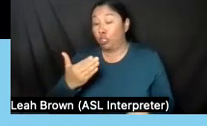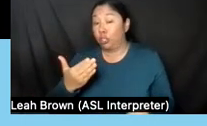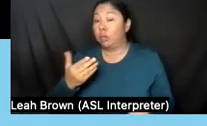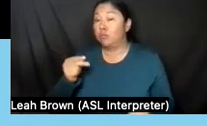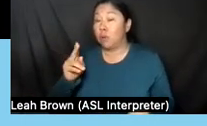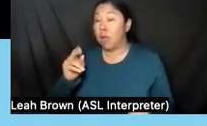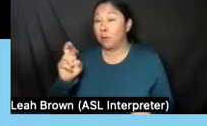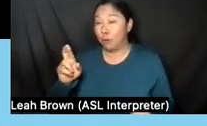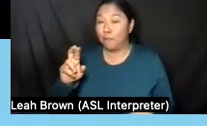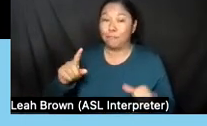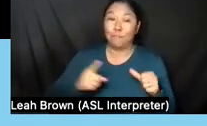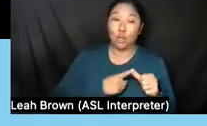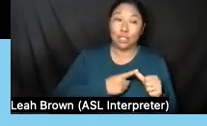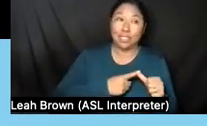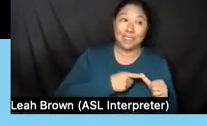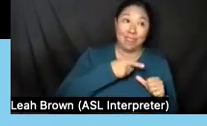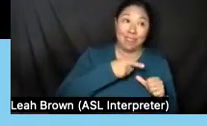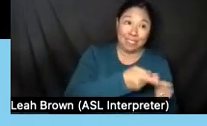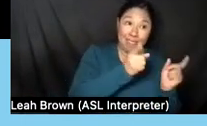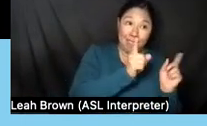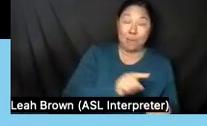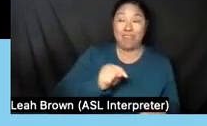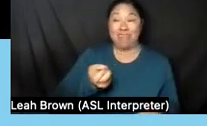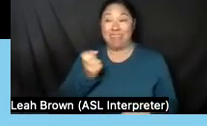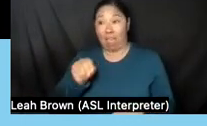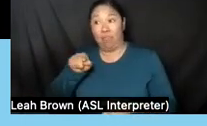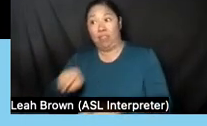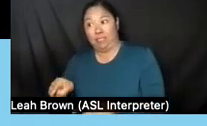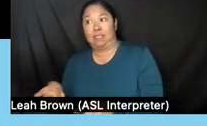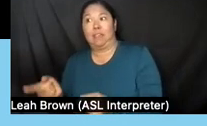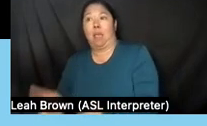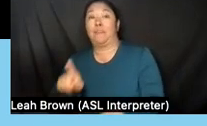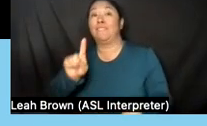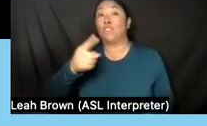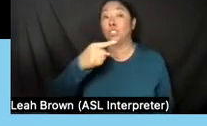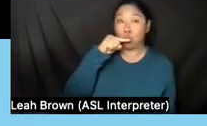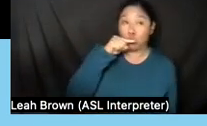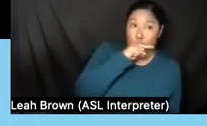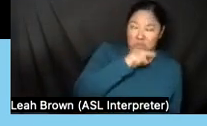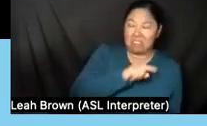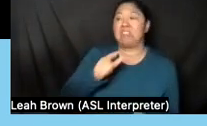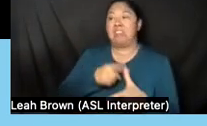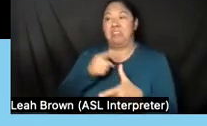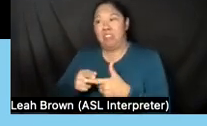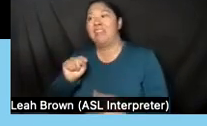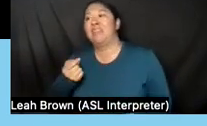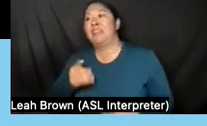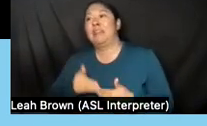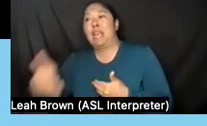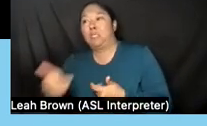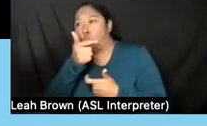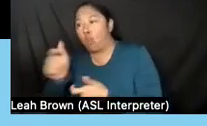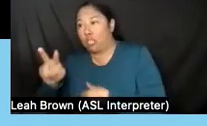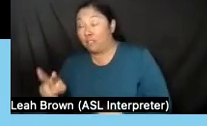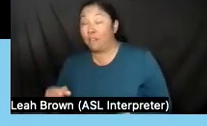first then statements. So that can be, first we're going to brush your teeth, then you can watch TV. First we're going to eat breakfast, then we can go ride